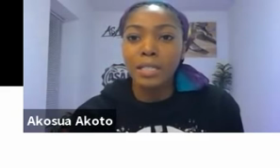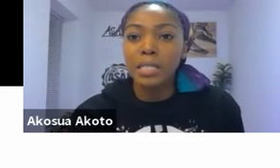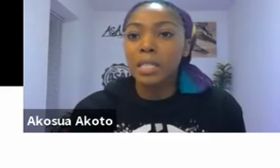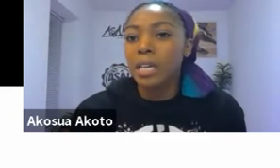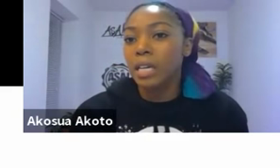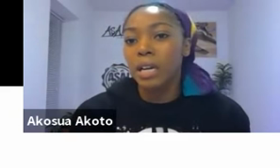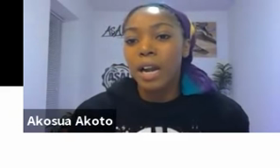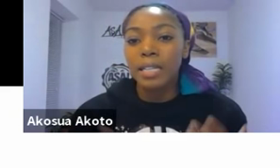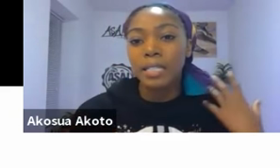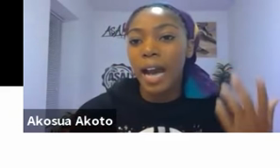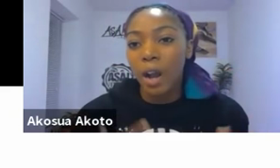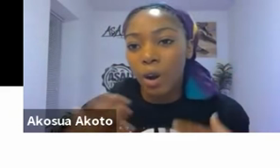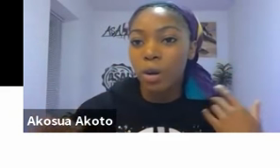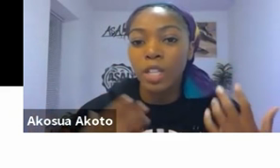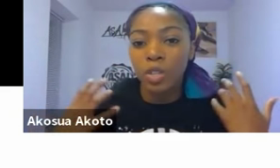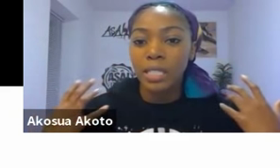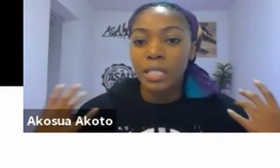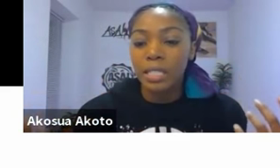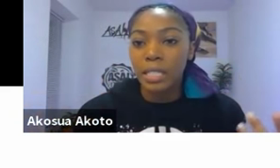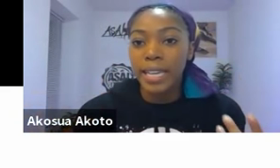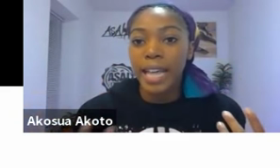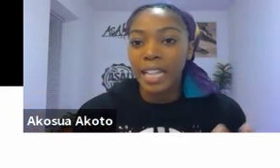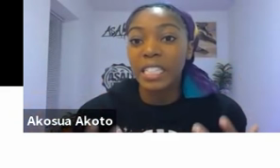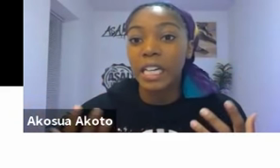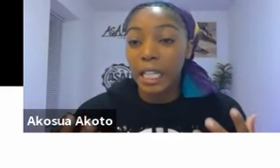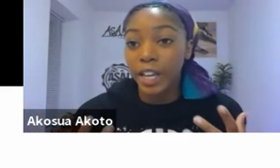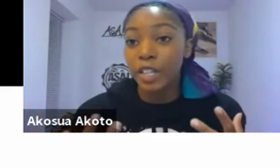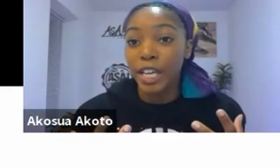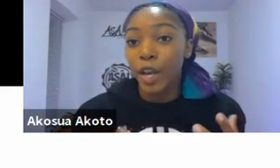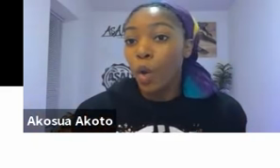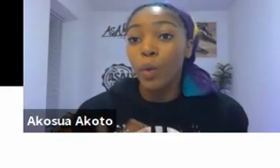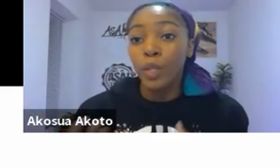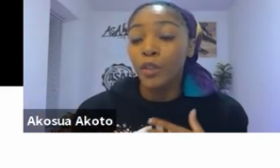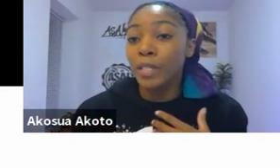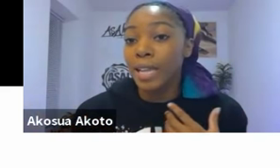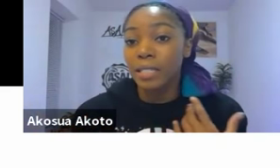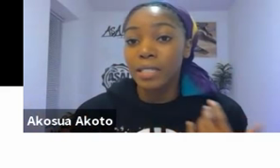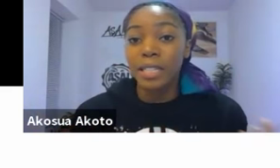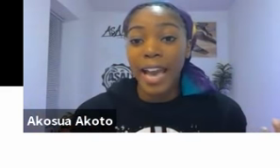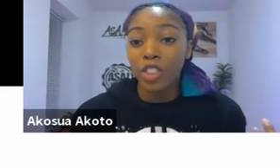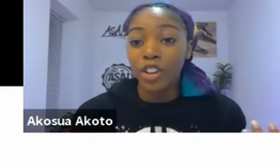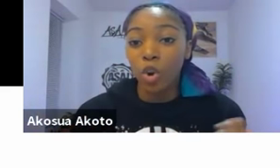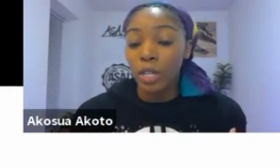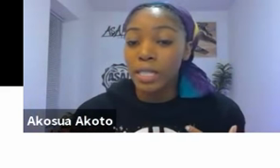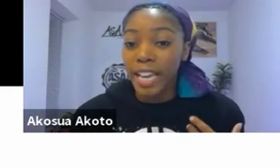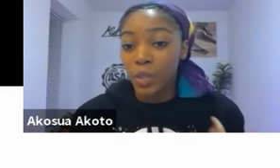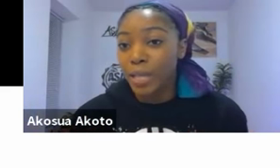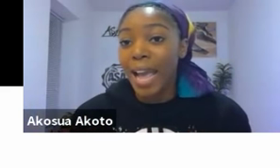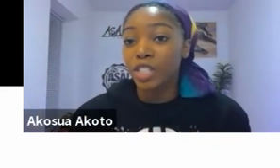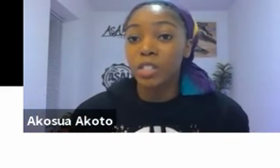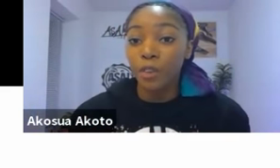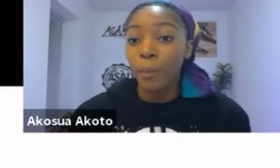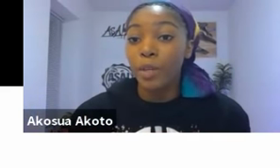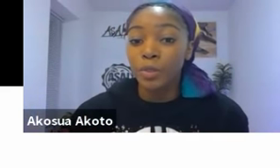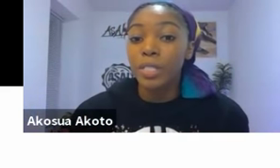you can see Kasa, Konkoba, you can see that it's clearly when we do these dances and gathering or on stage, we're